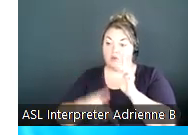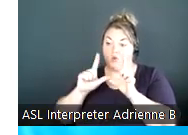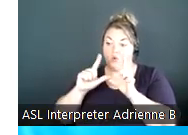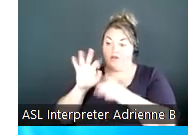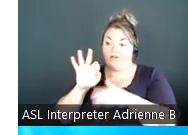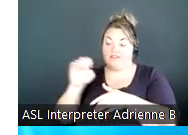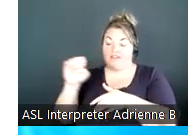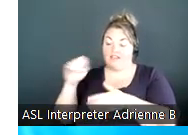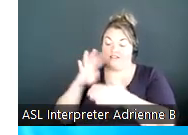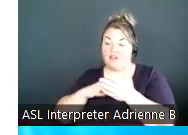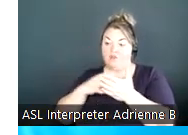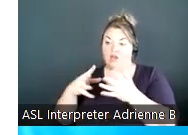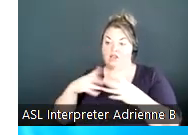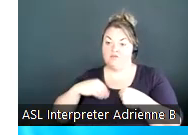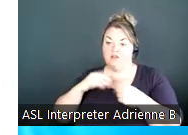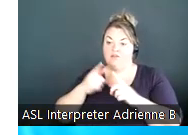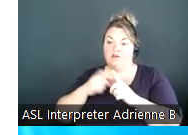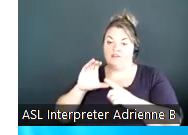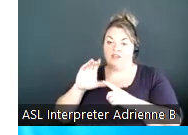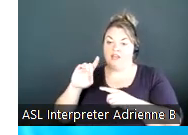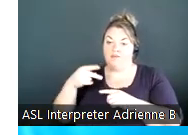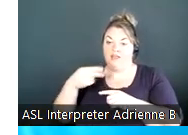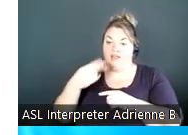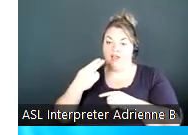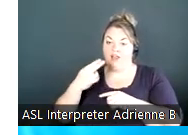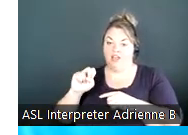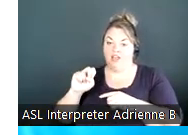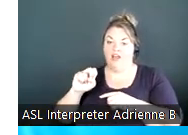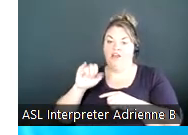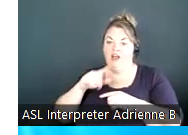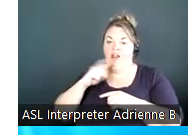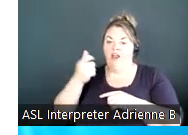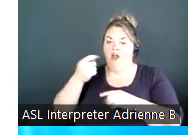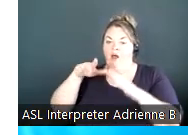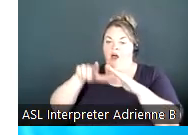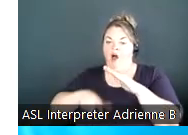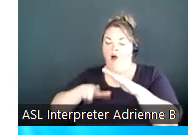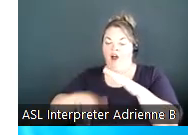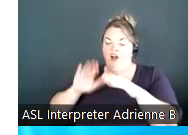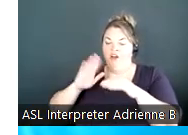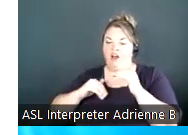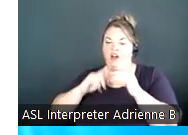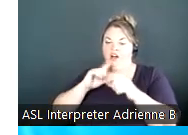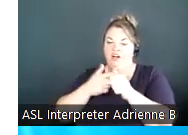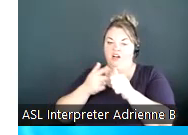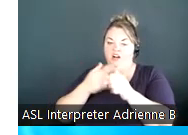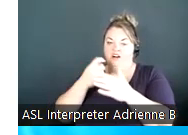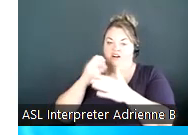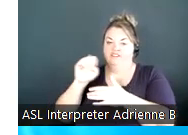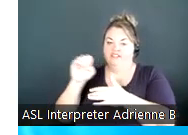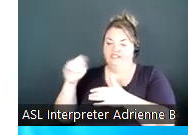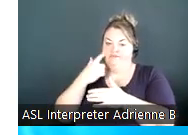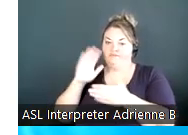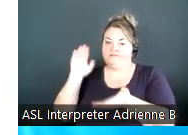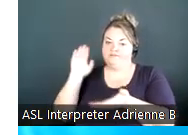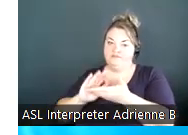was adopted from CDPHE, and you will notice is a bit lower than those initial fees because there is less of that